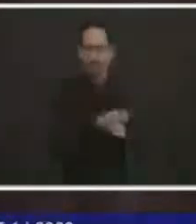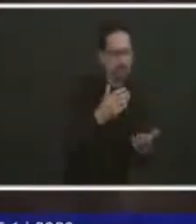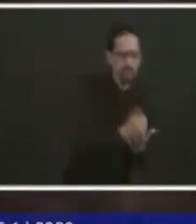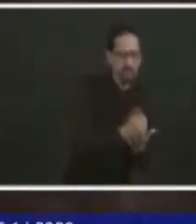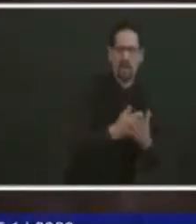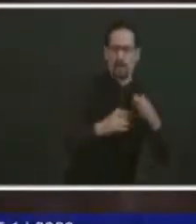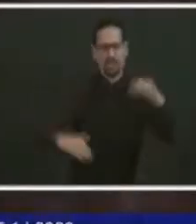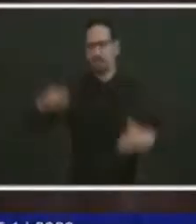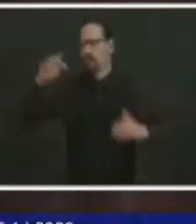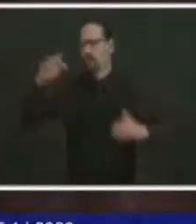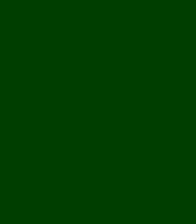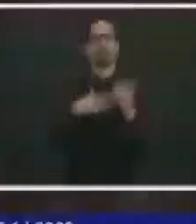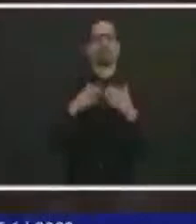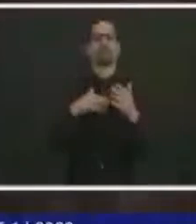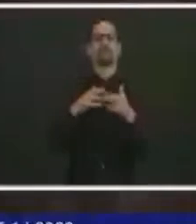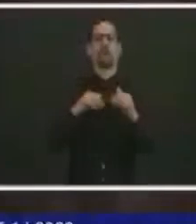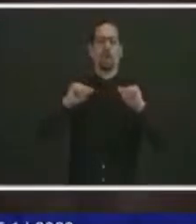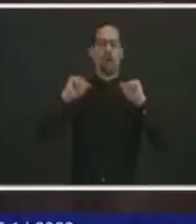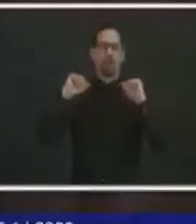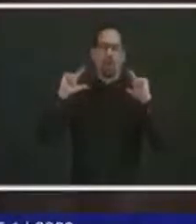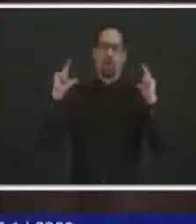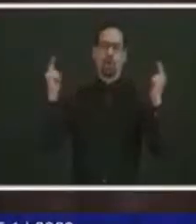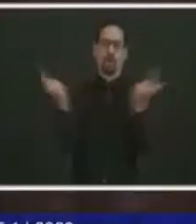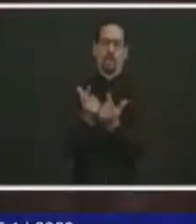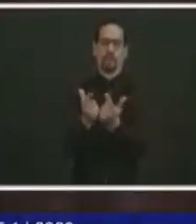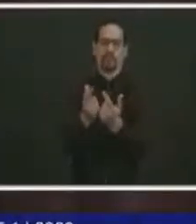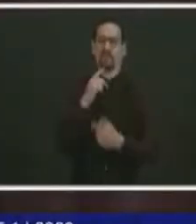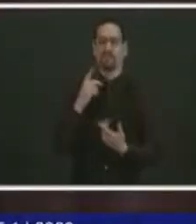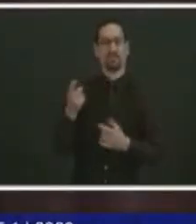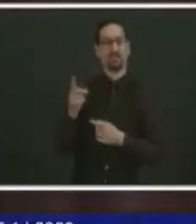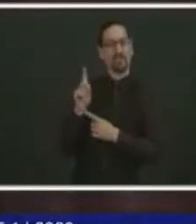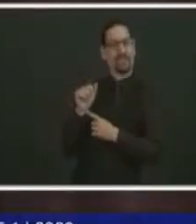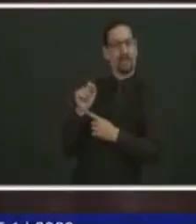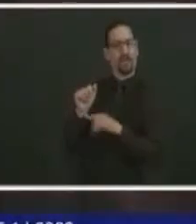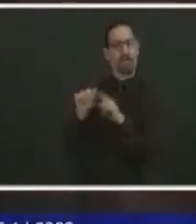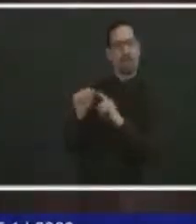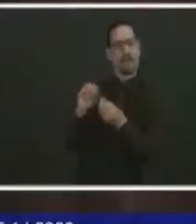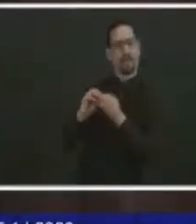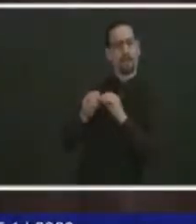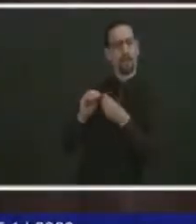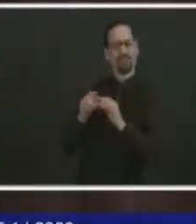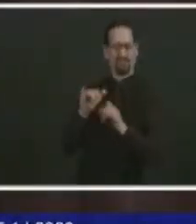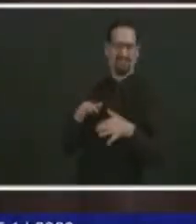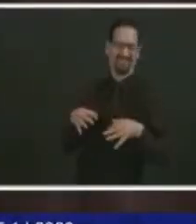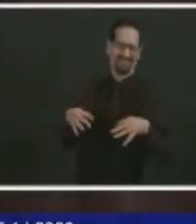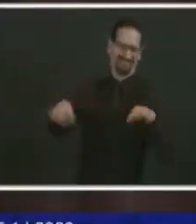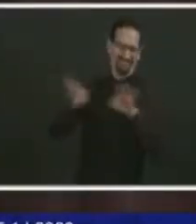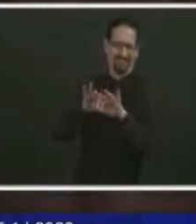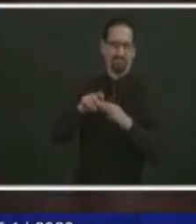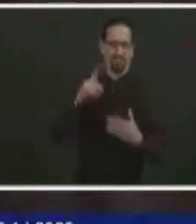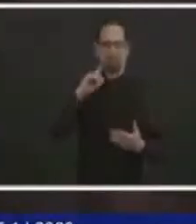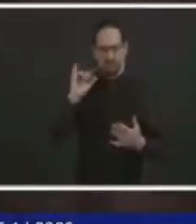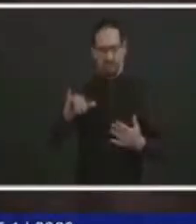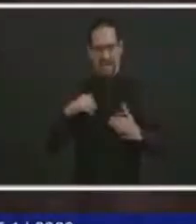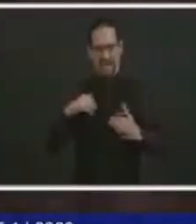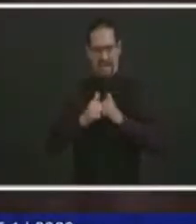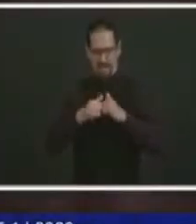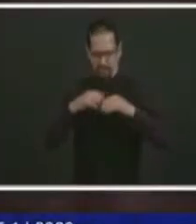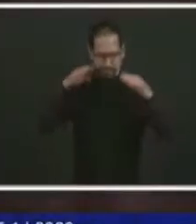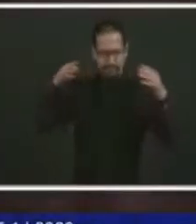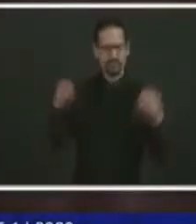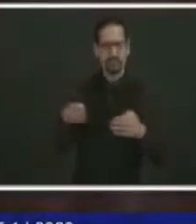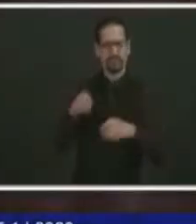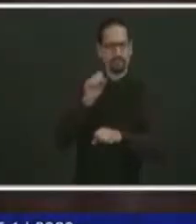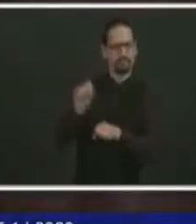data plays a huge role in our work to make that vision a reality. And teams of people work very